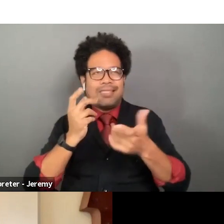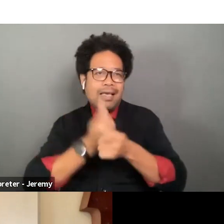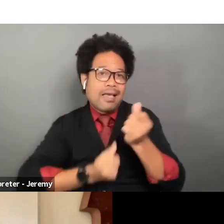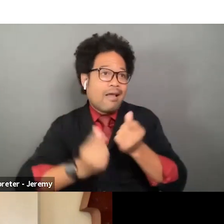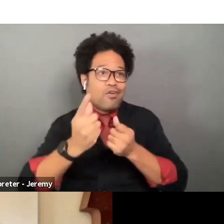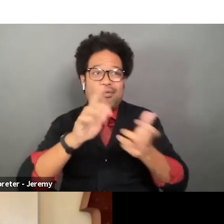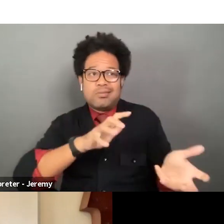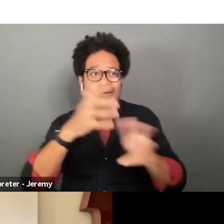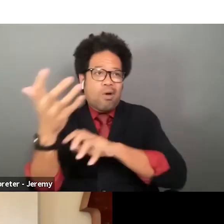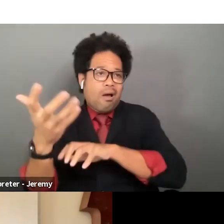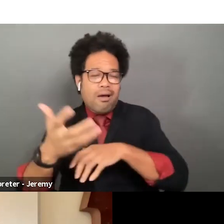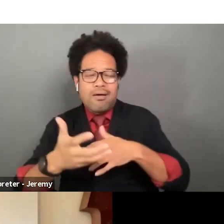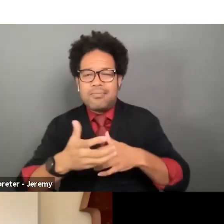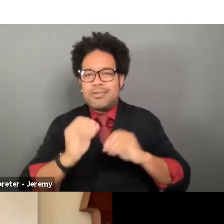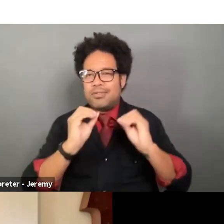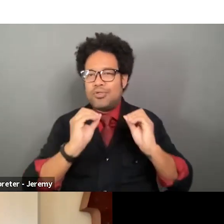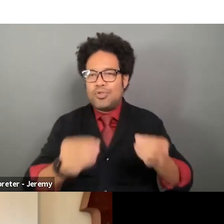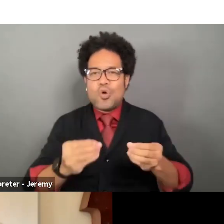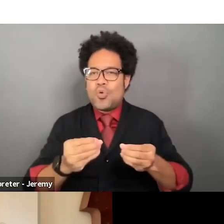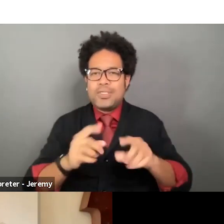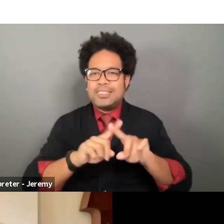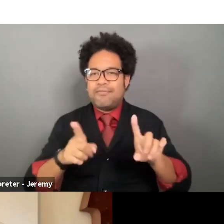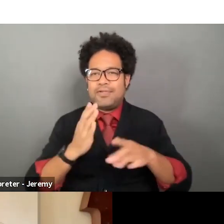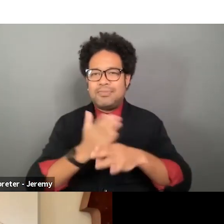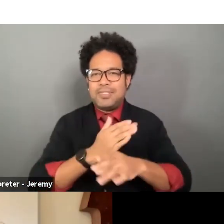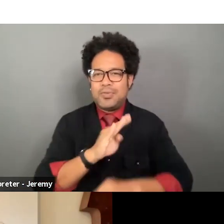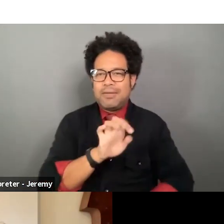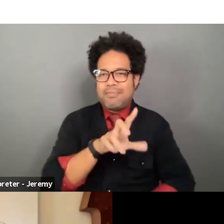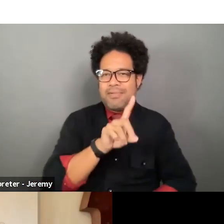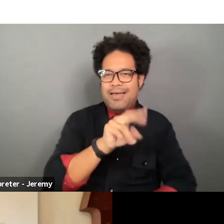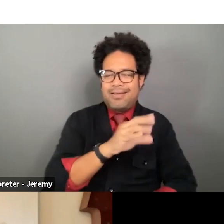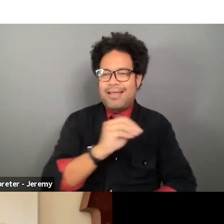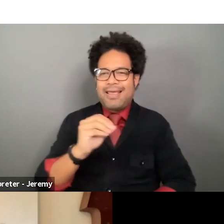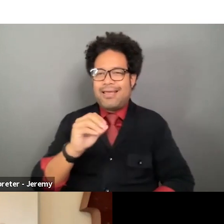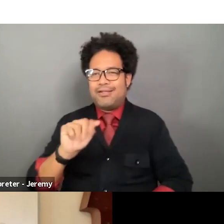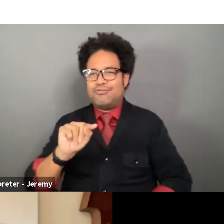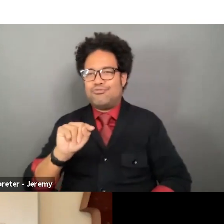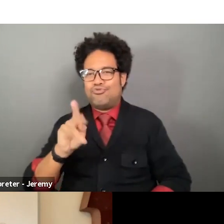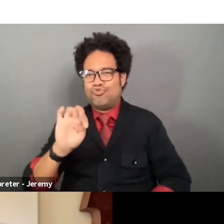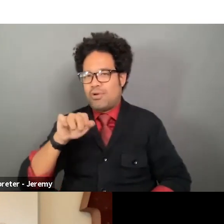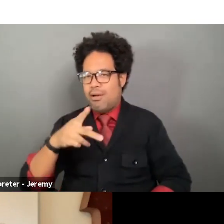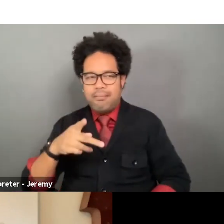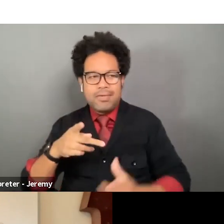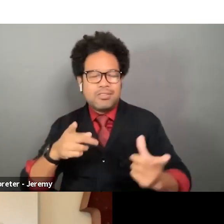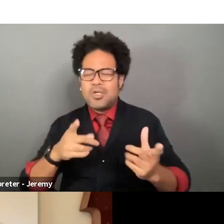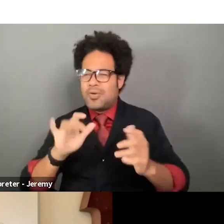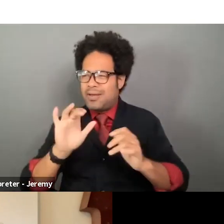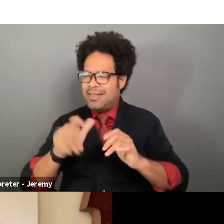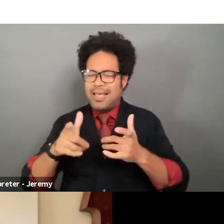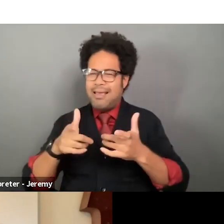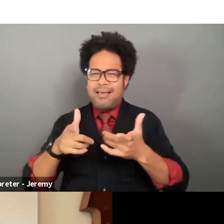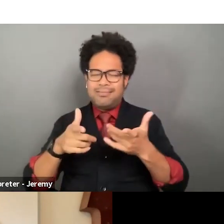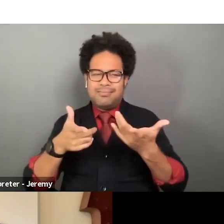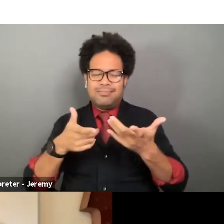There's no difference between Biden and Trump. So in that vein of like, how do you radicalize or engage your